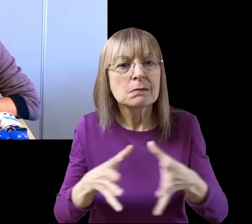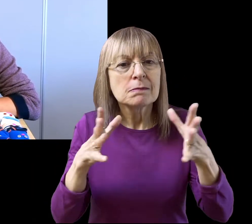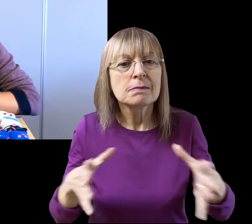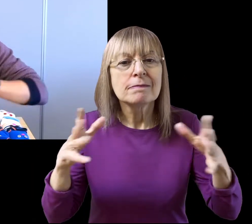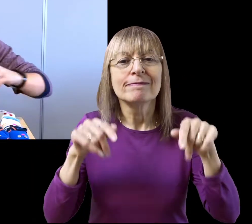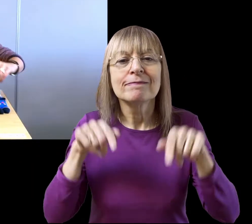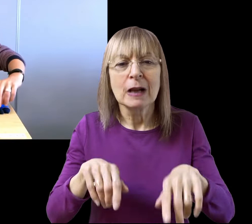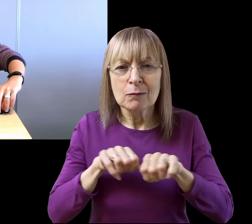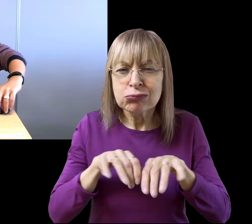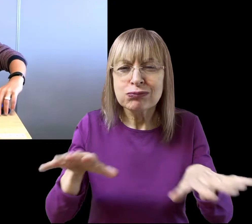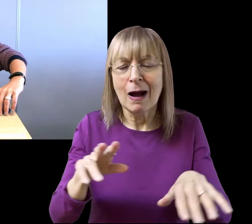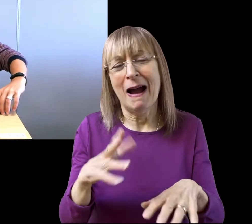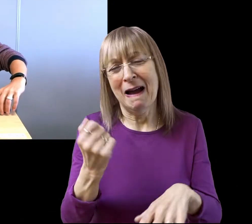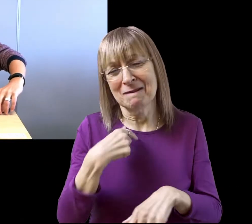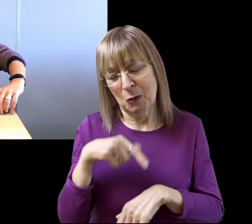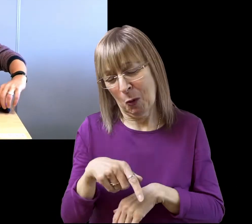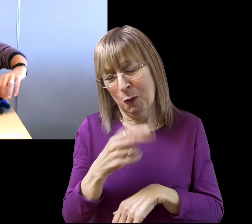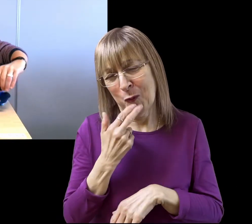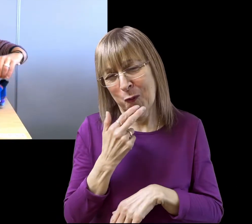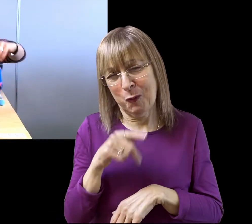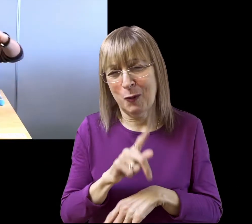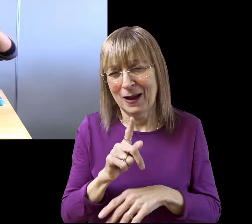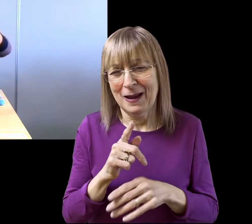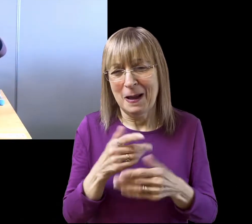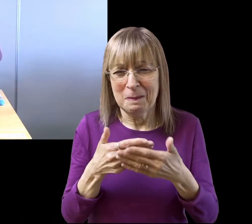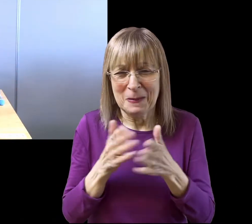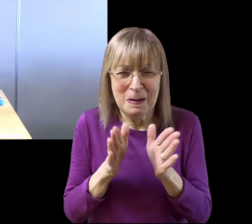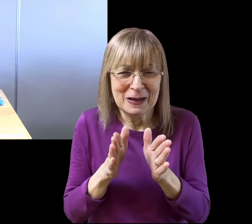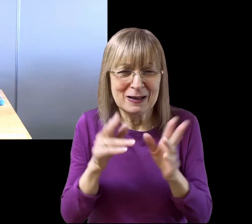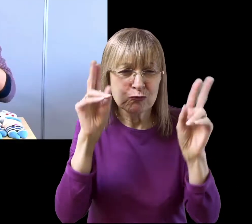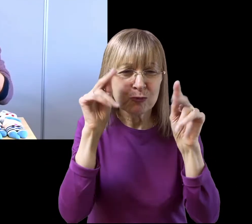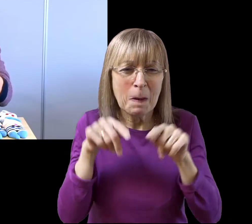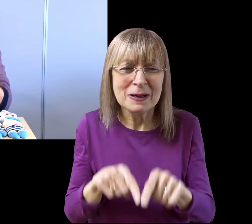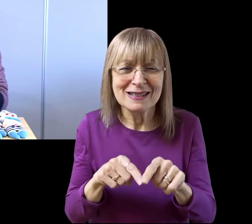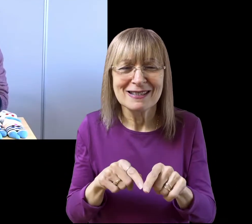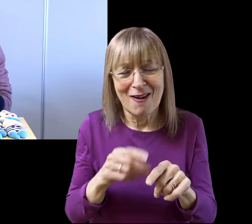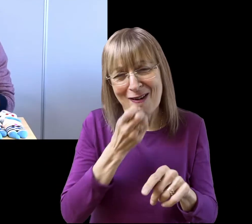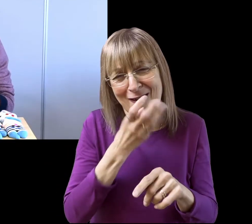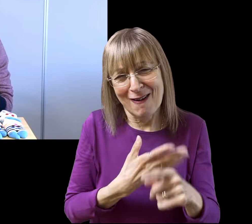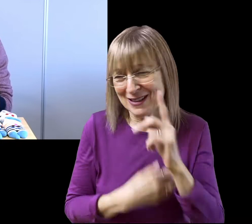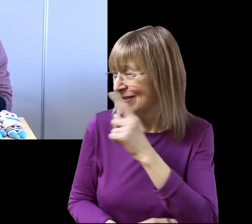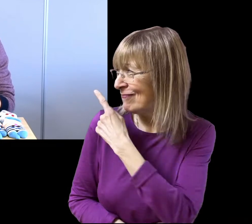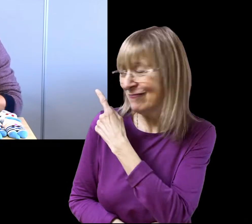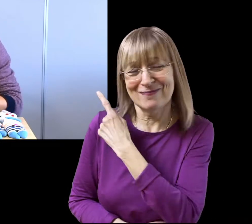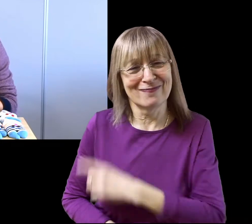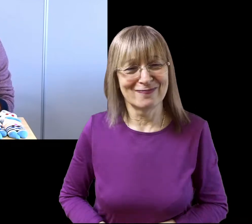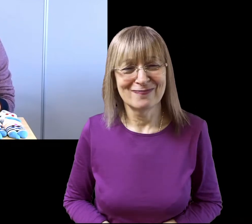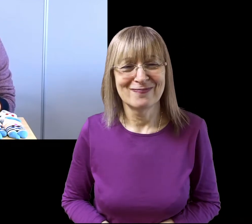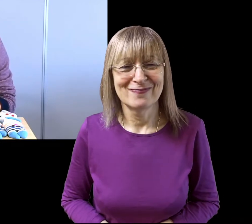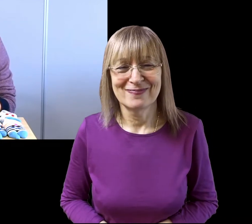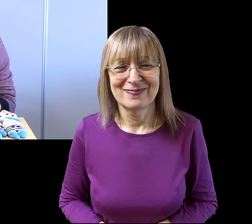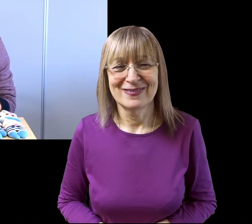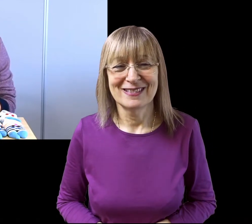Now, what I have here are some little baby rabbits. Look, aren't they cute? Look at these little baby